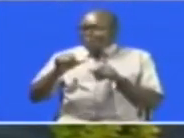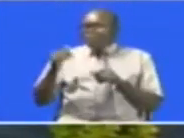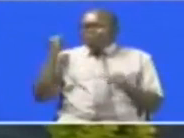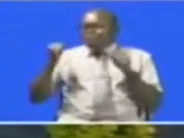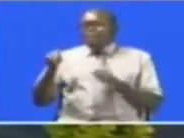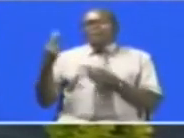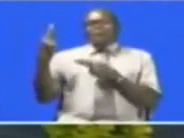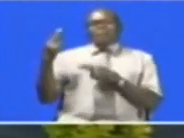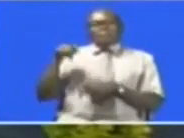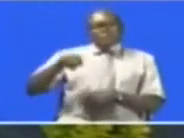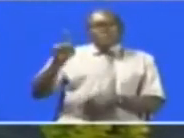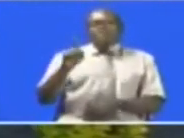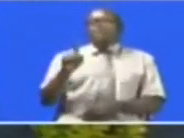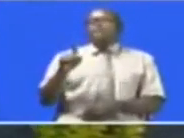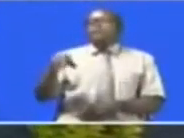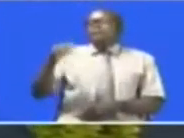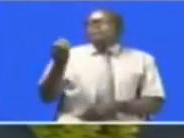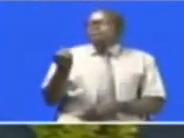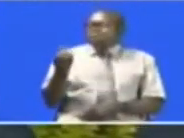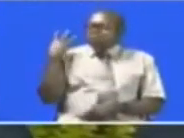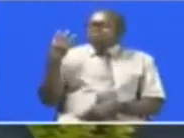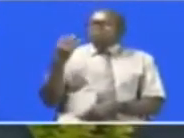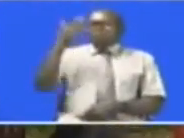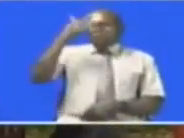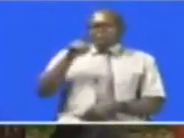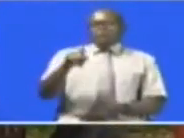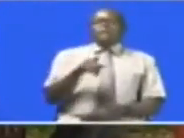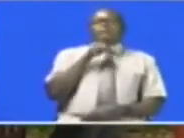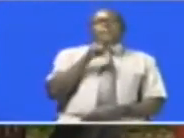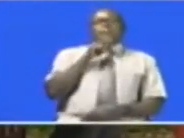athletics. I hope you've actually gotten to see the face of this man who, you know,